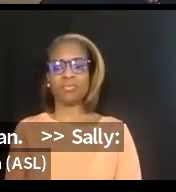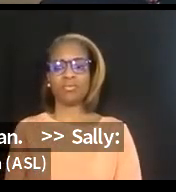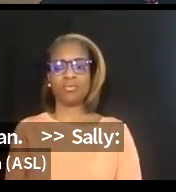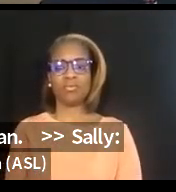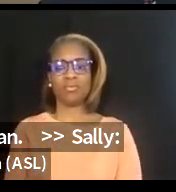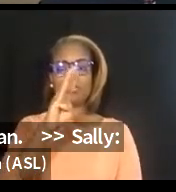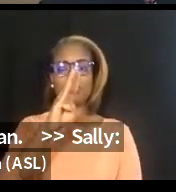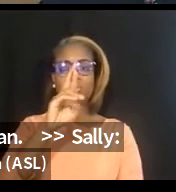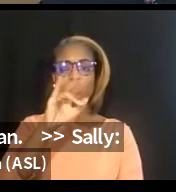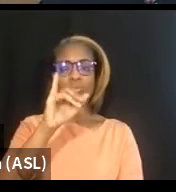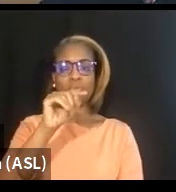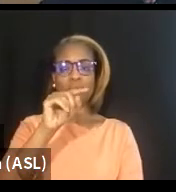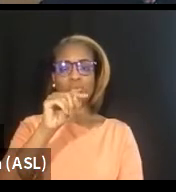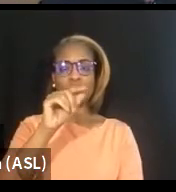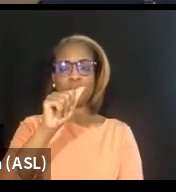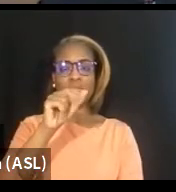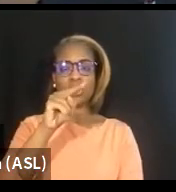Brittany Kellum,